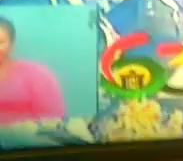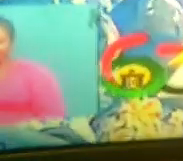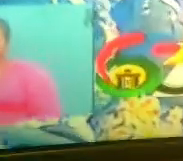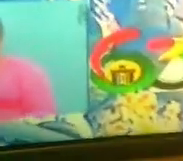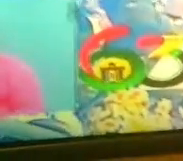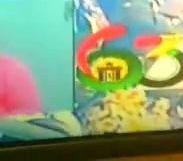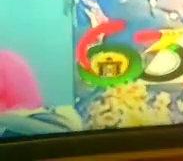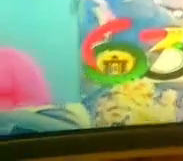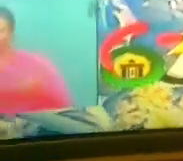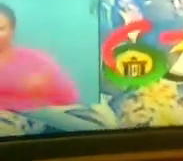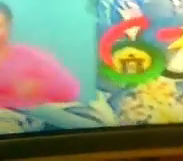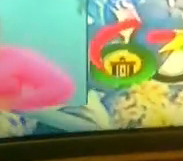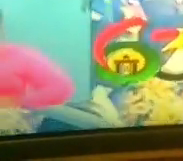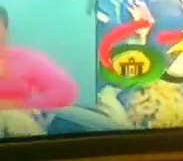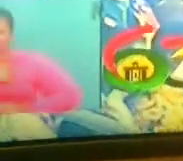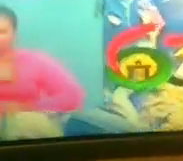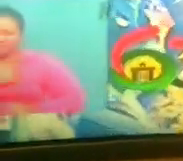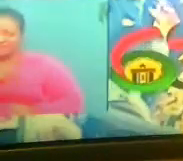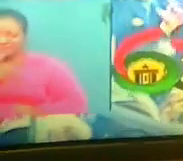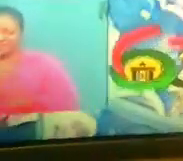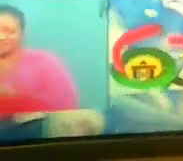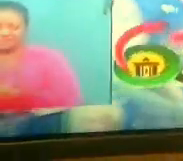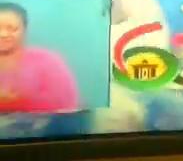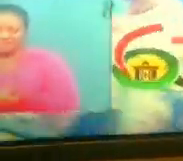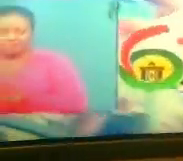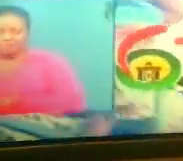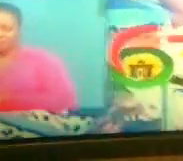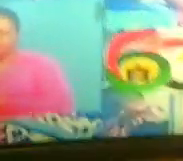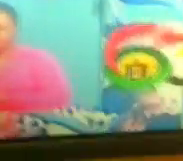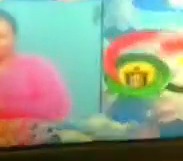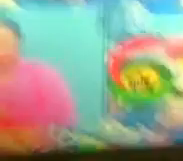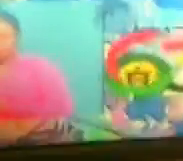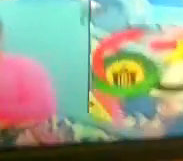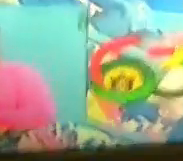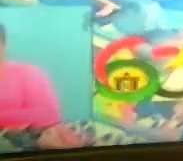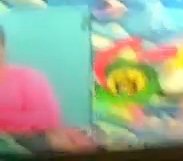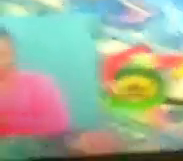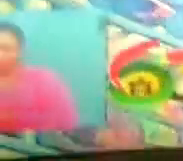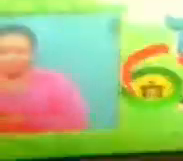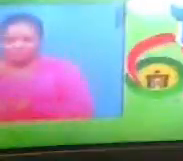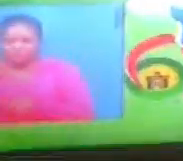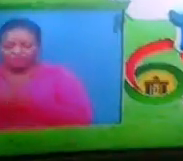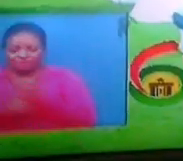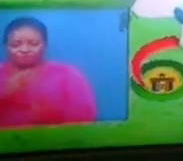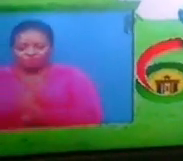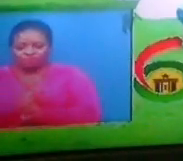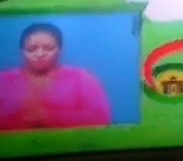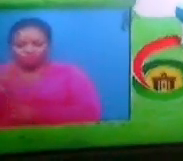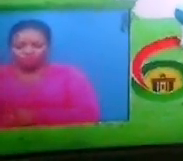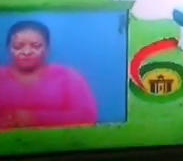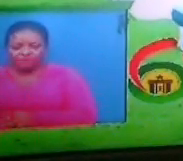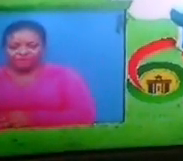Of course, the Ghana Armed Forces, noted as one of the best around the world on many UN peacekeeping missions.